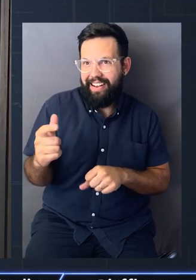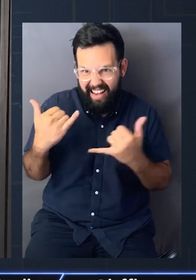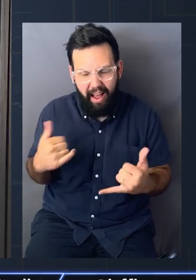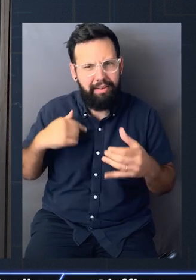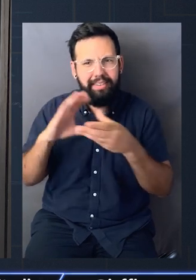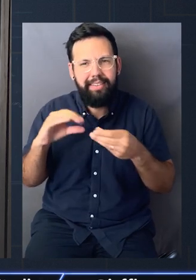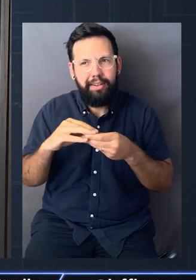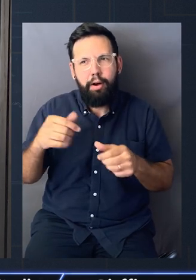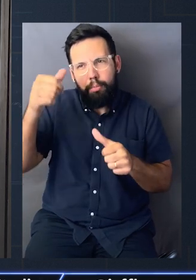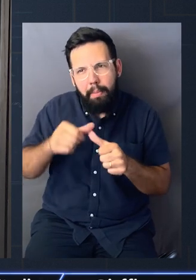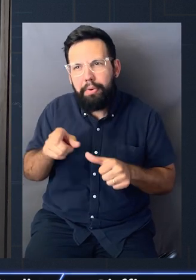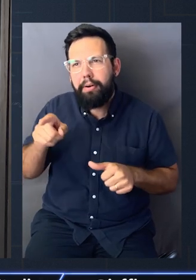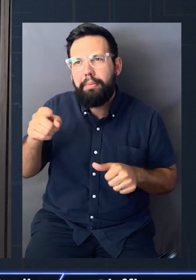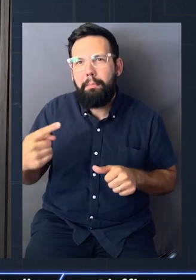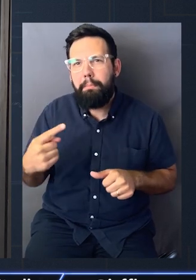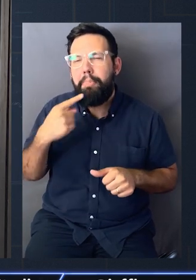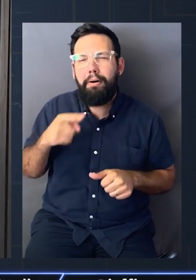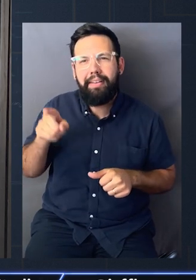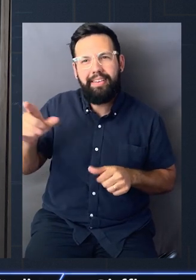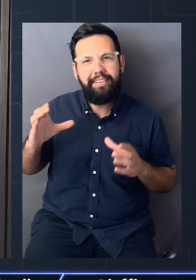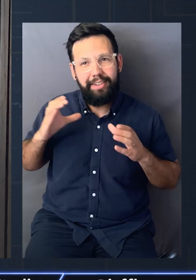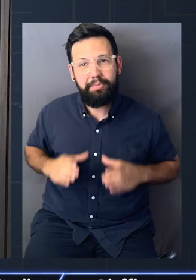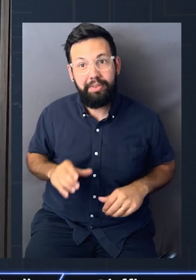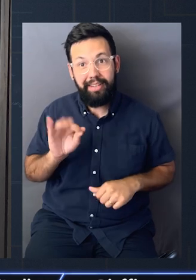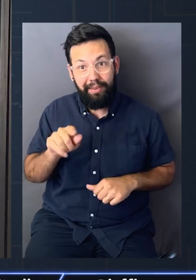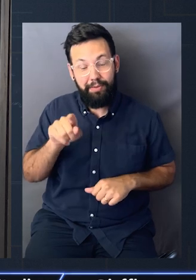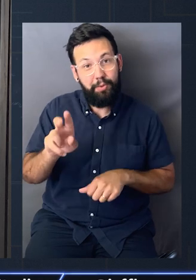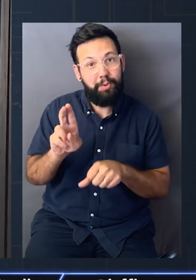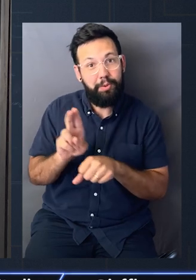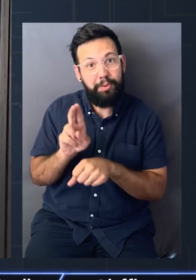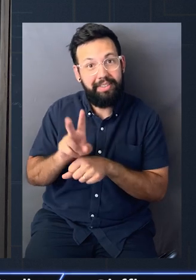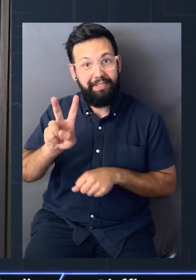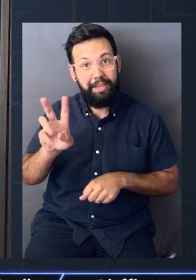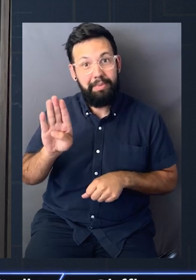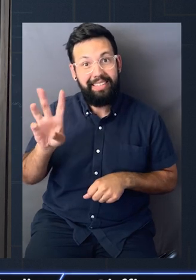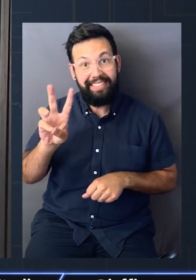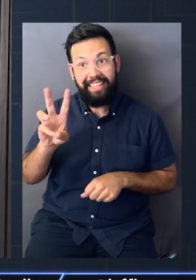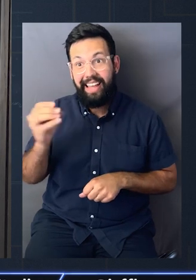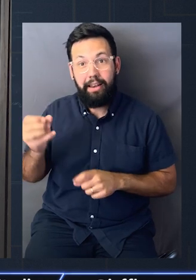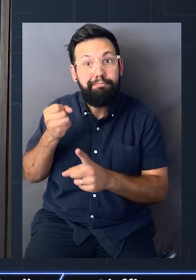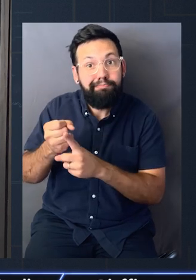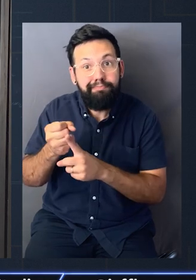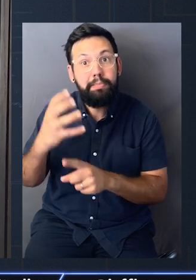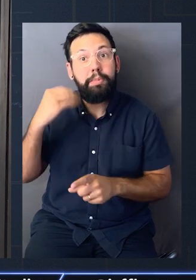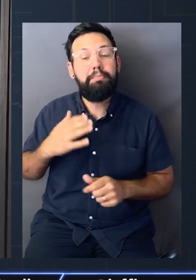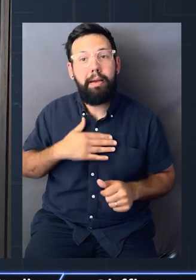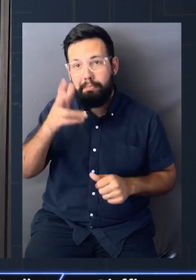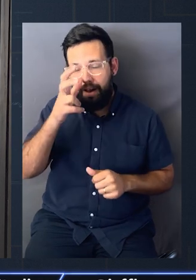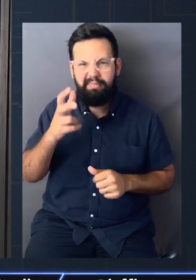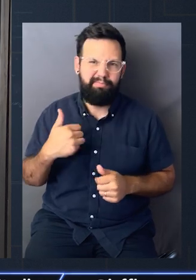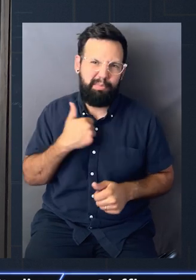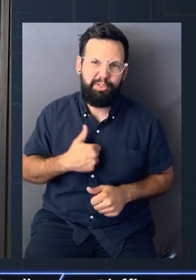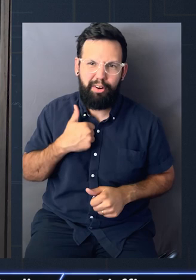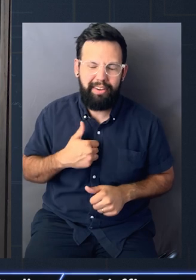And I don't even remember what the bug was. If you were a VB6 user and you hit my bug, I'm actually really, really sorry. All right,